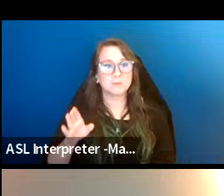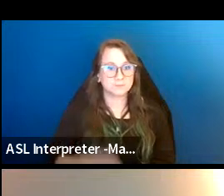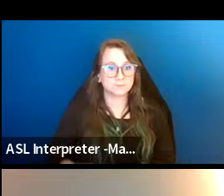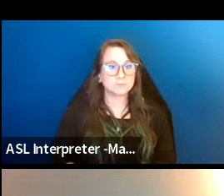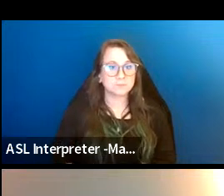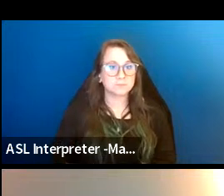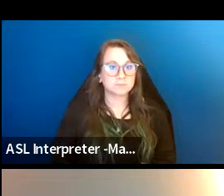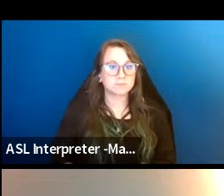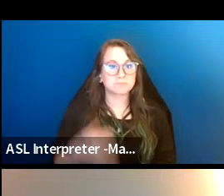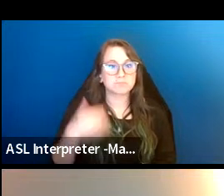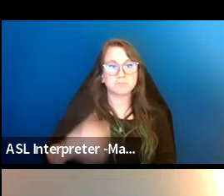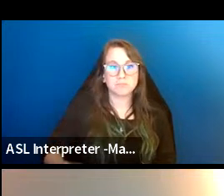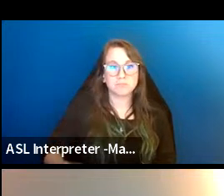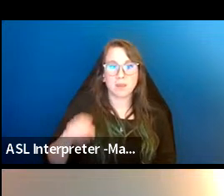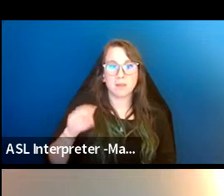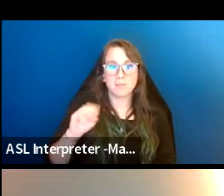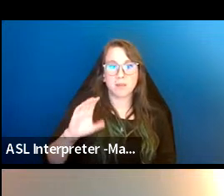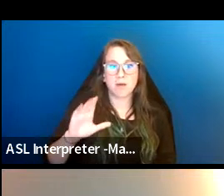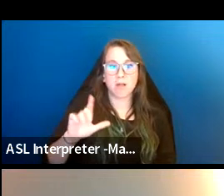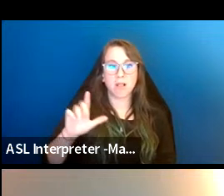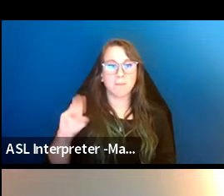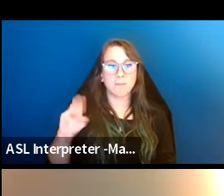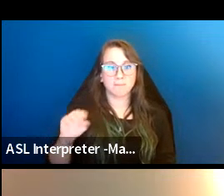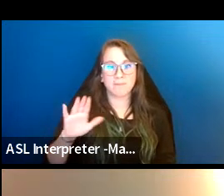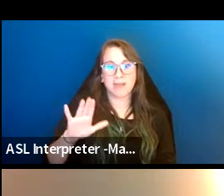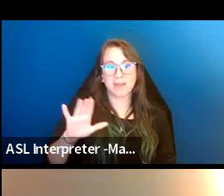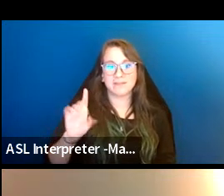McCullum, 5D07.